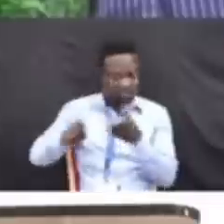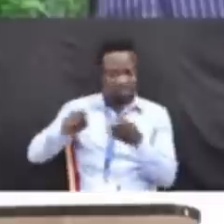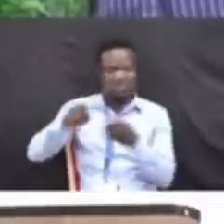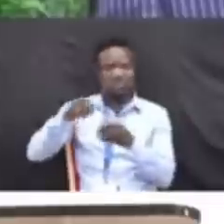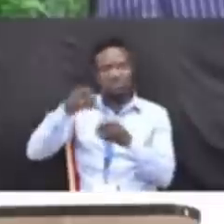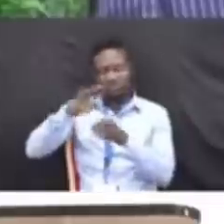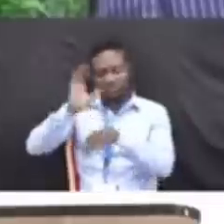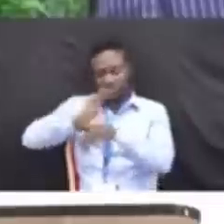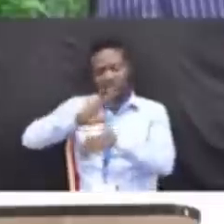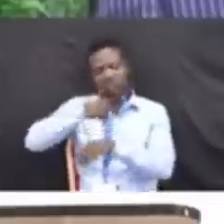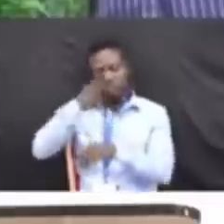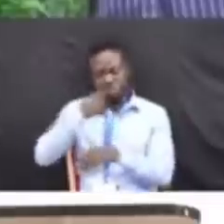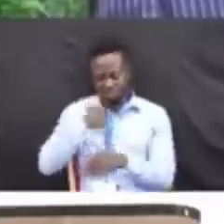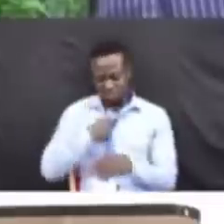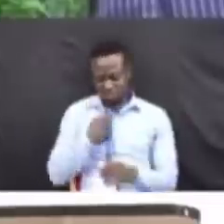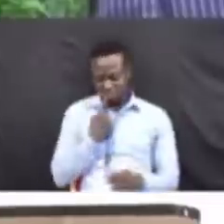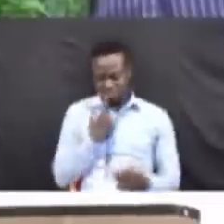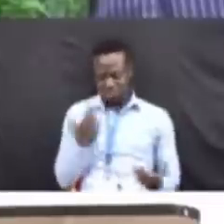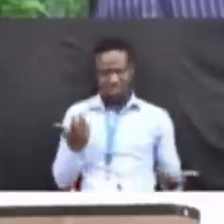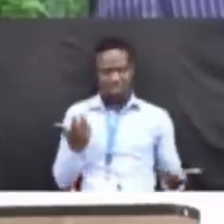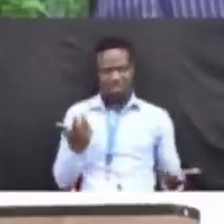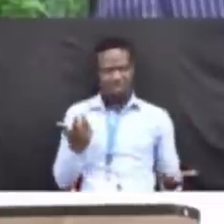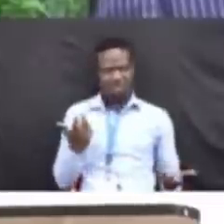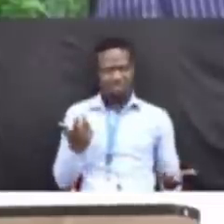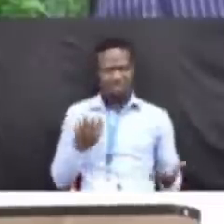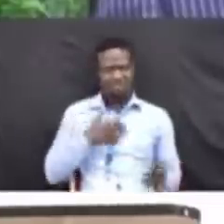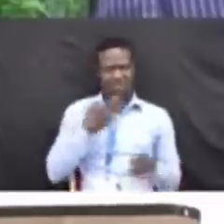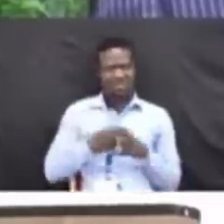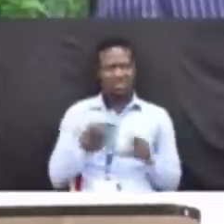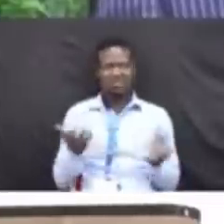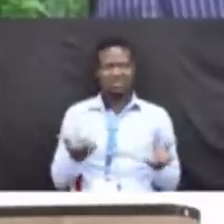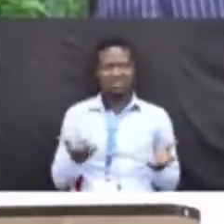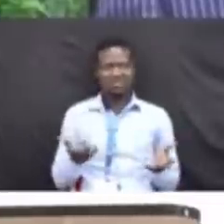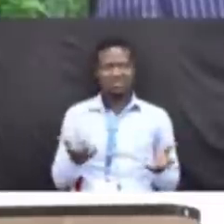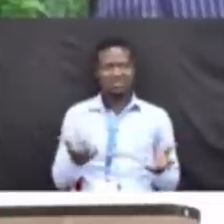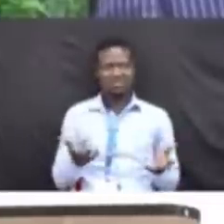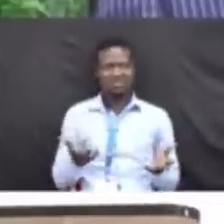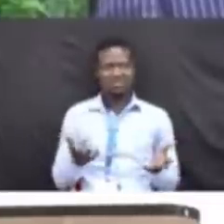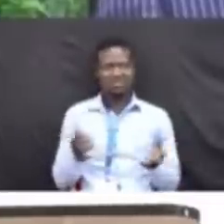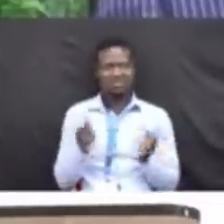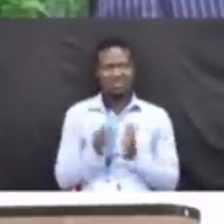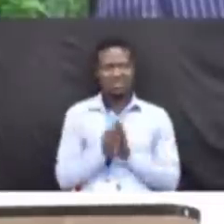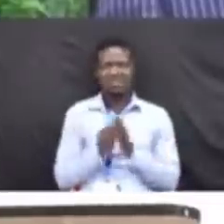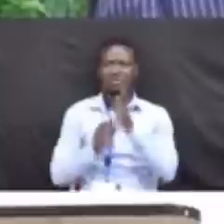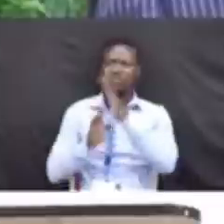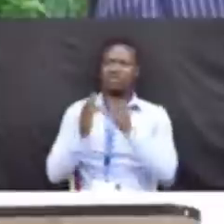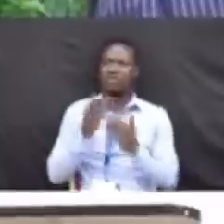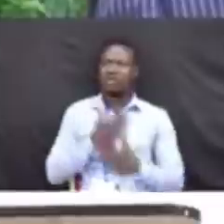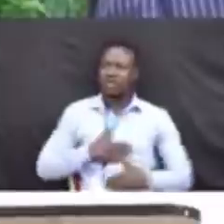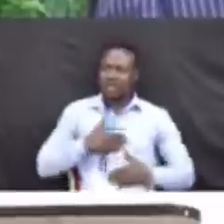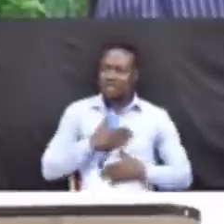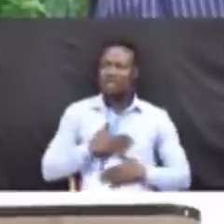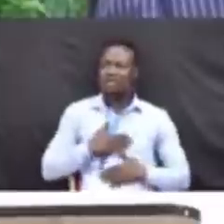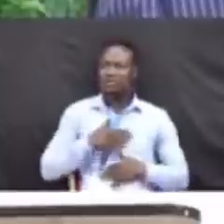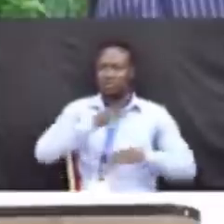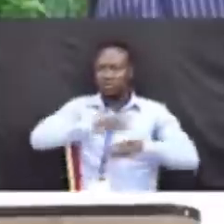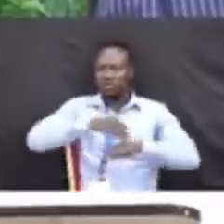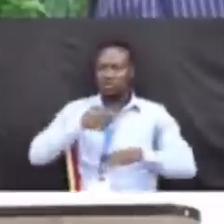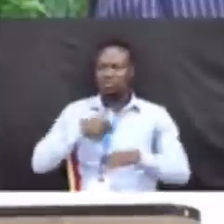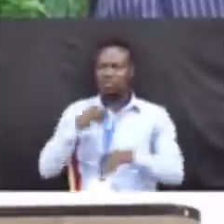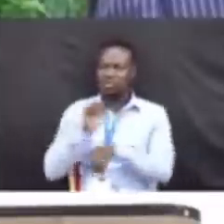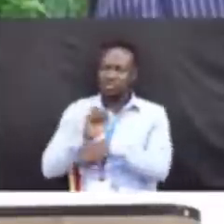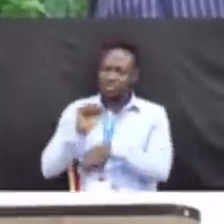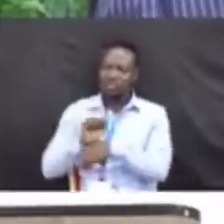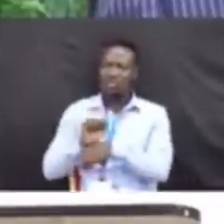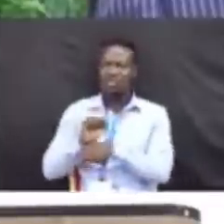Who am I and what is my name? But it has pleased the Lord to call me into